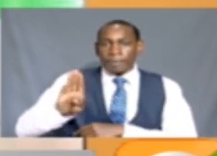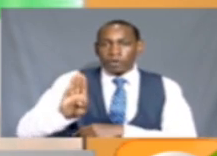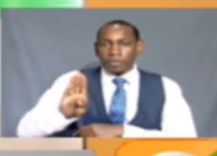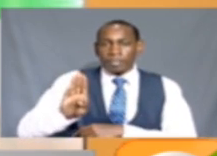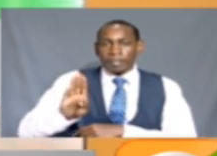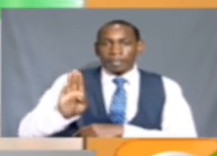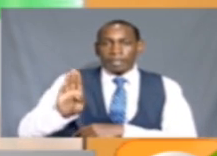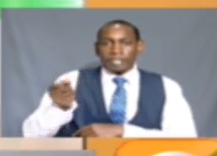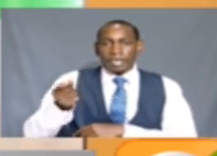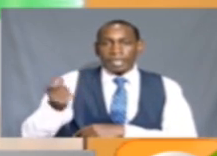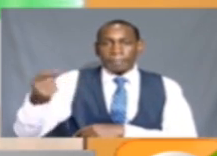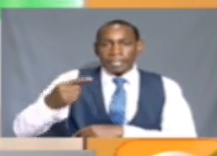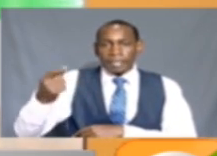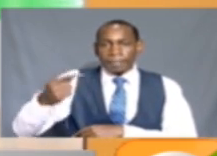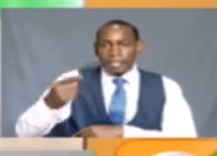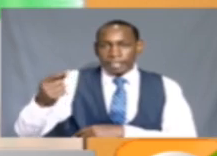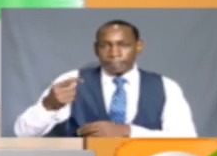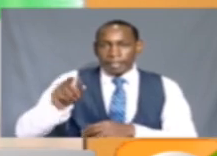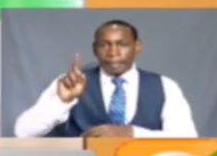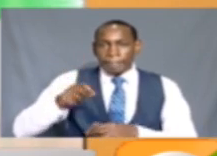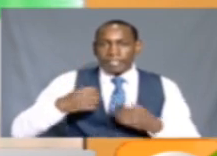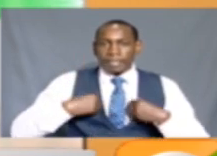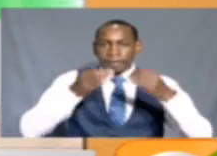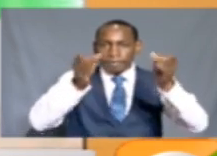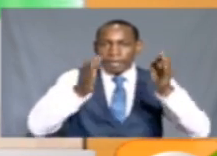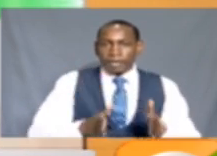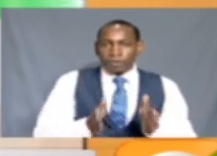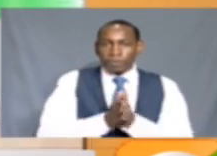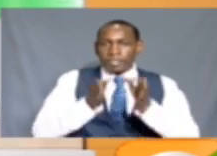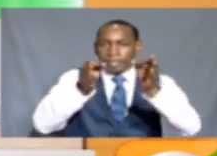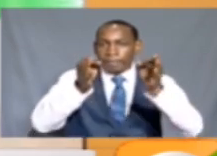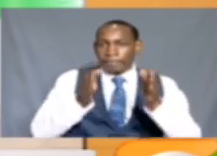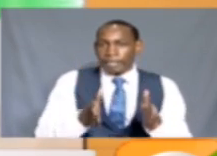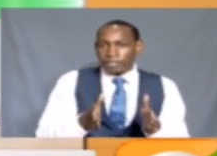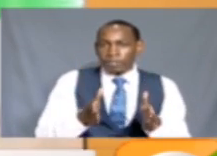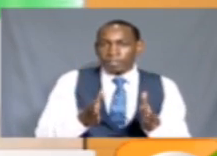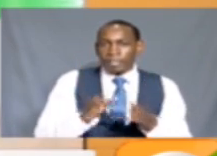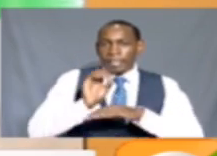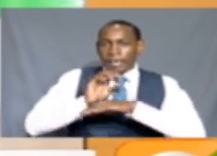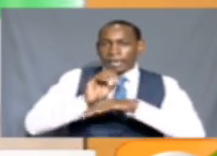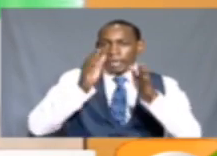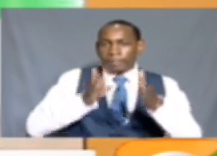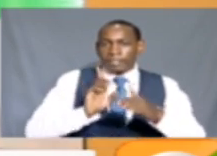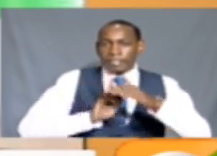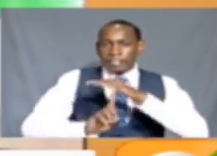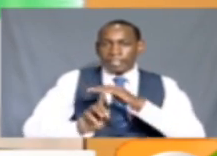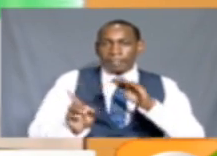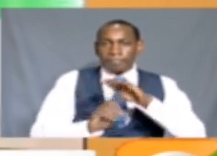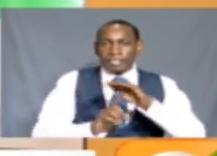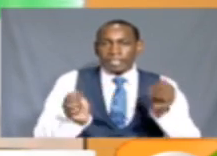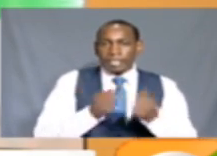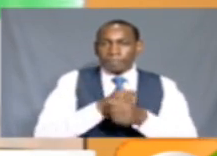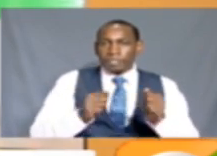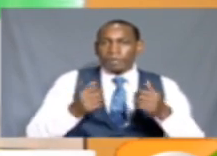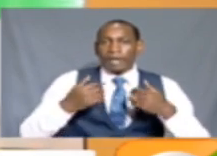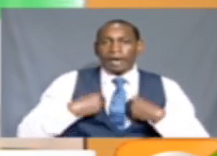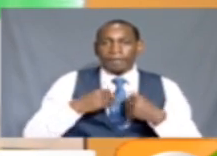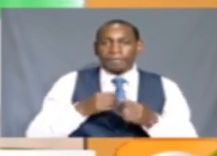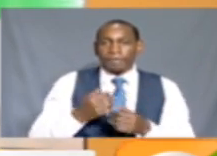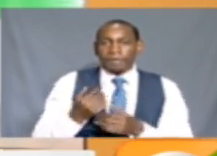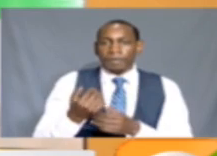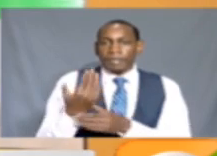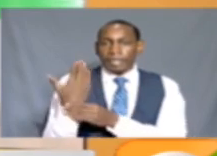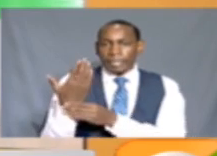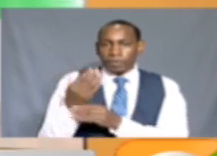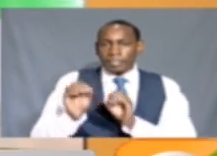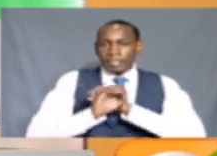month, and you have accountants and you have financial advisors within the ministry, it is not possible for you not to have records. So it's clear that